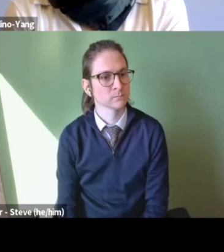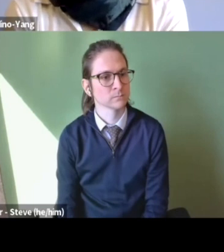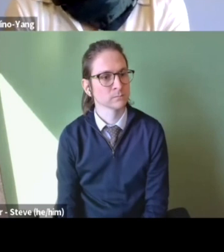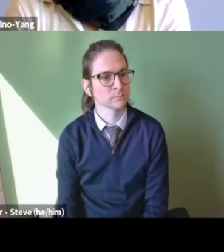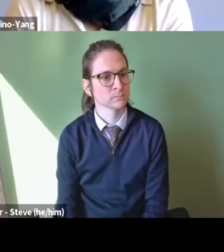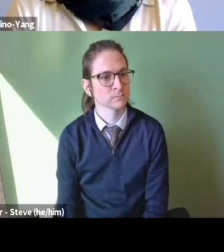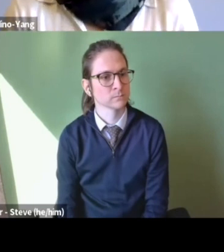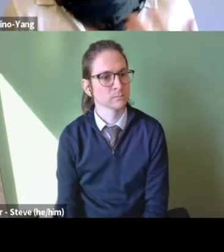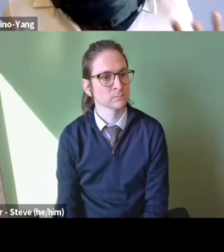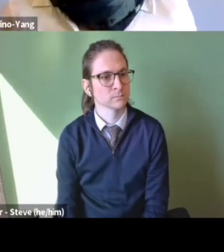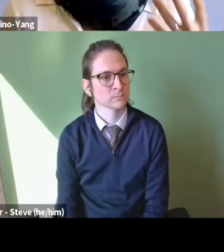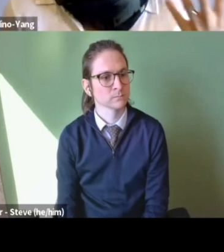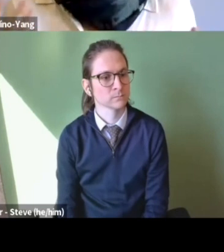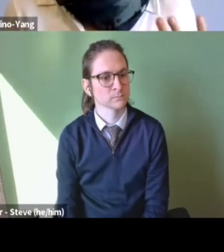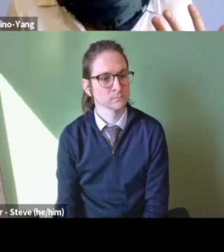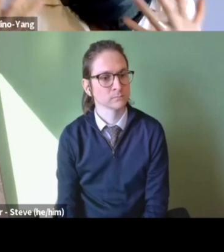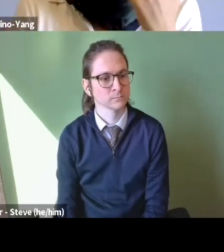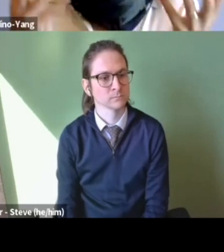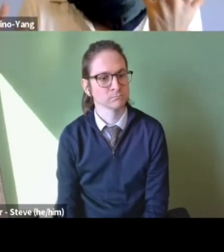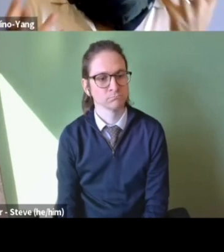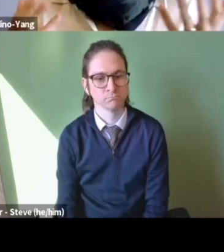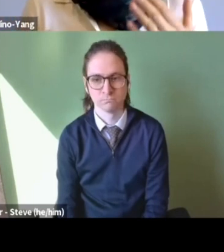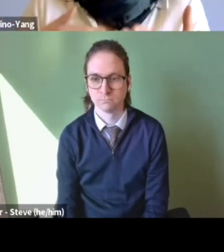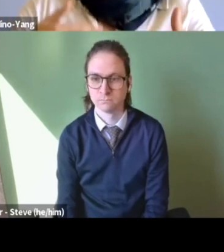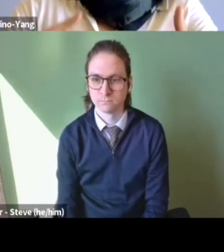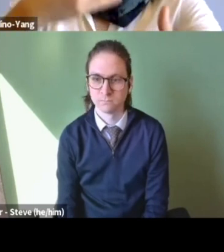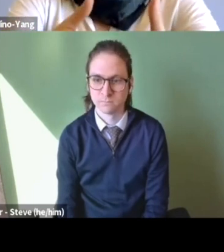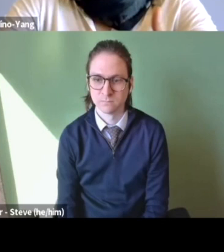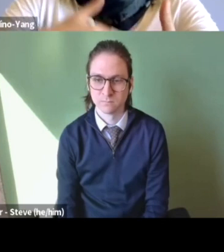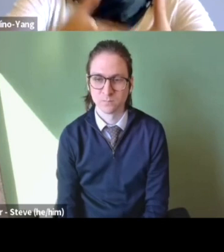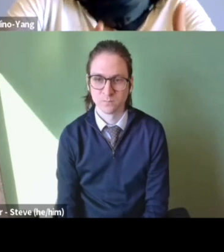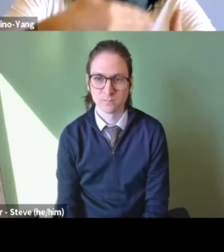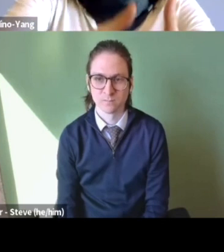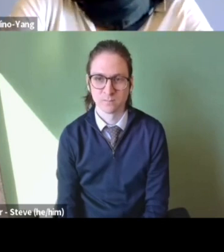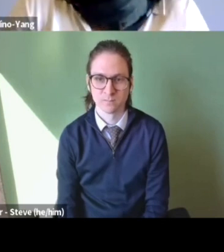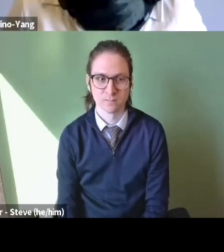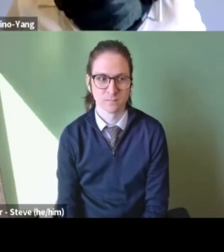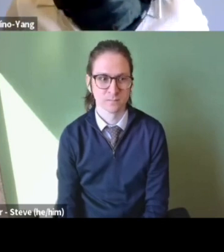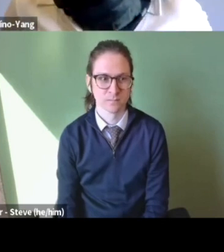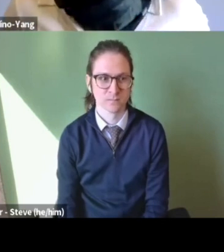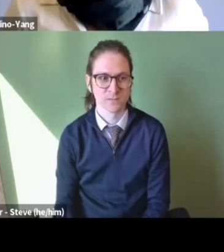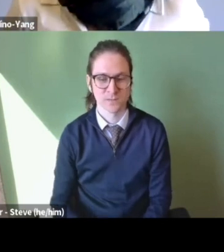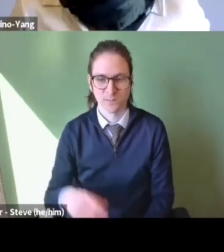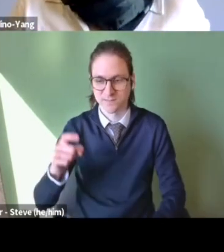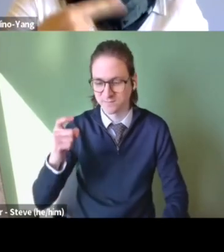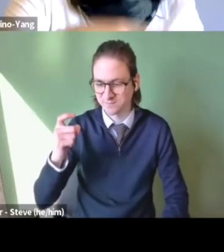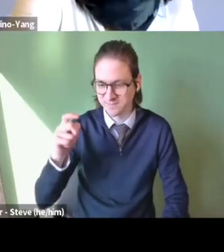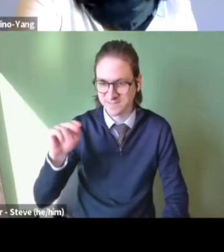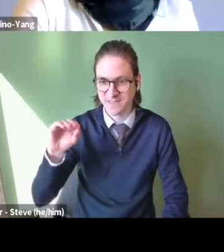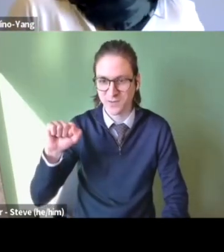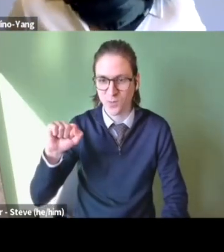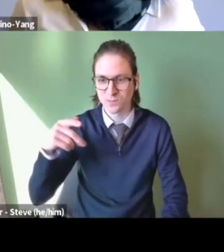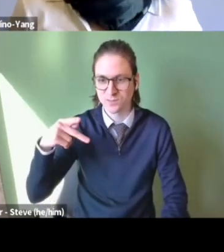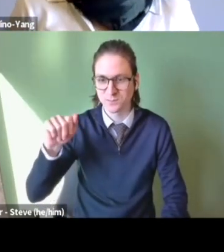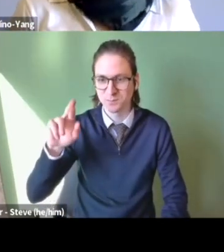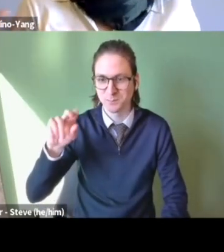Right, so this is walking to the door is basically Zeno's paradox. You keep getting halfway to the door, and you never reach